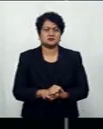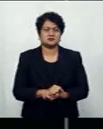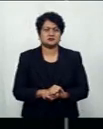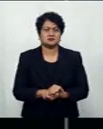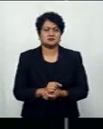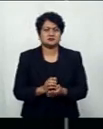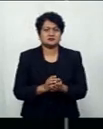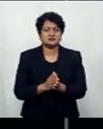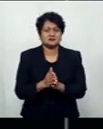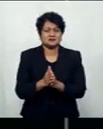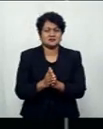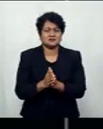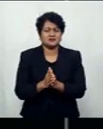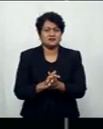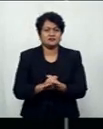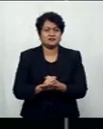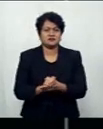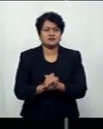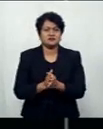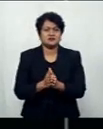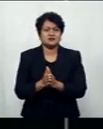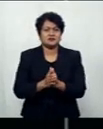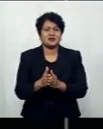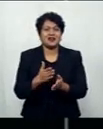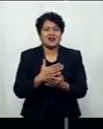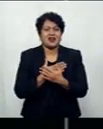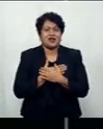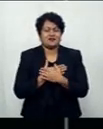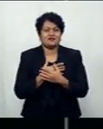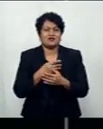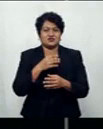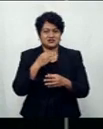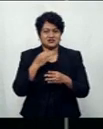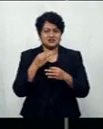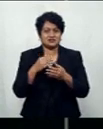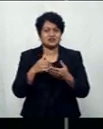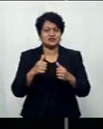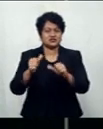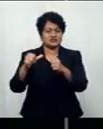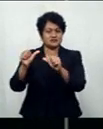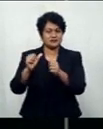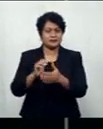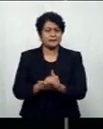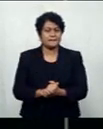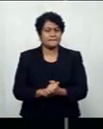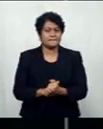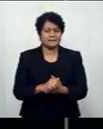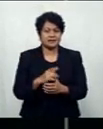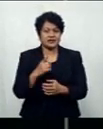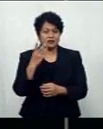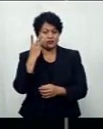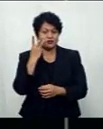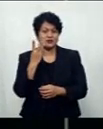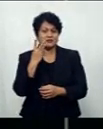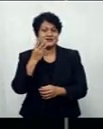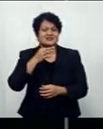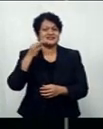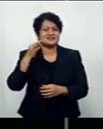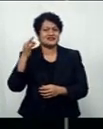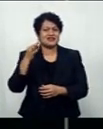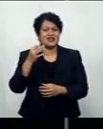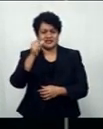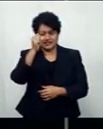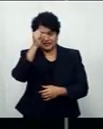Passion overcomes all odds, and the love for singing has made Harsha Hashmital one of the most successful Indo-Fijian singers of the